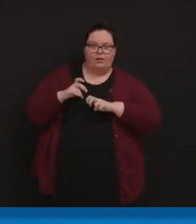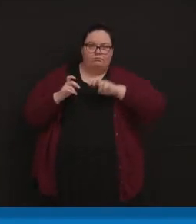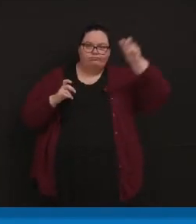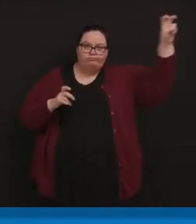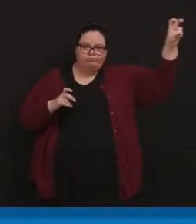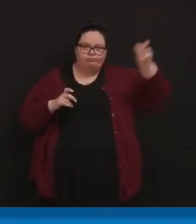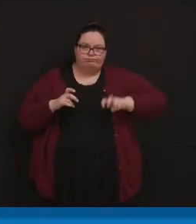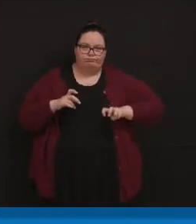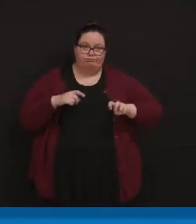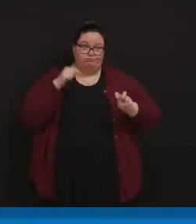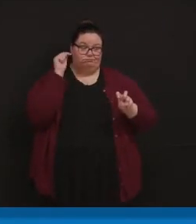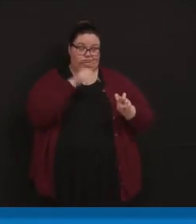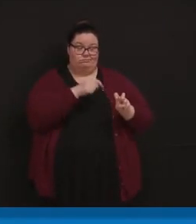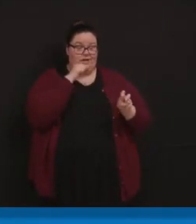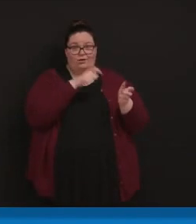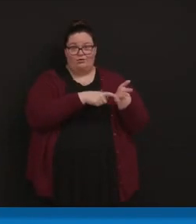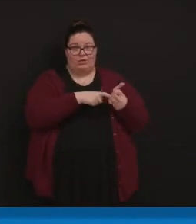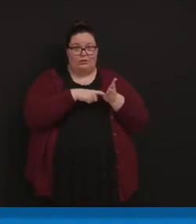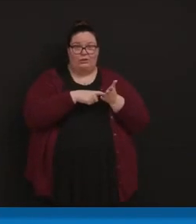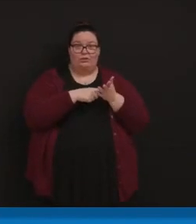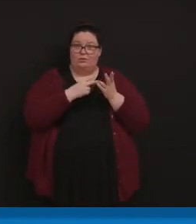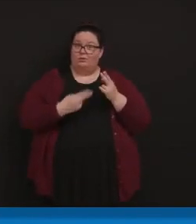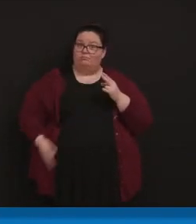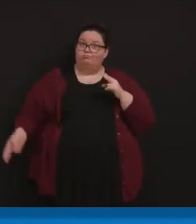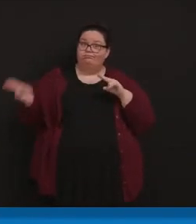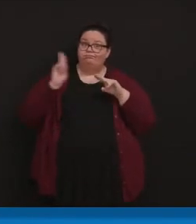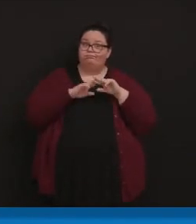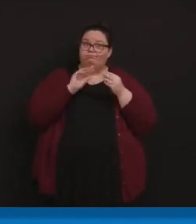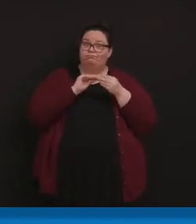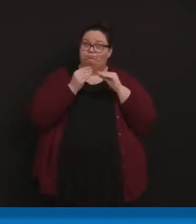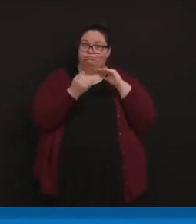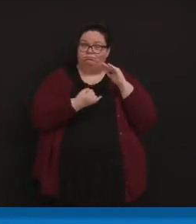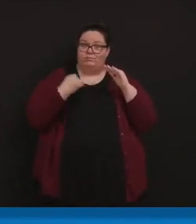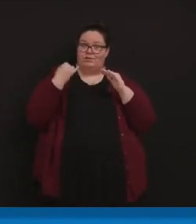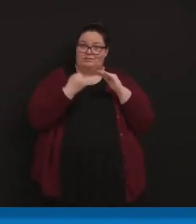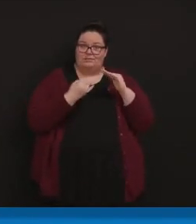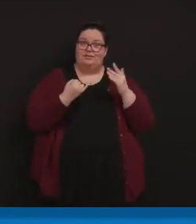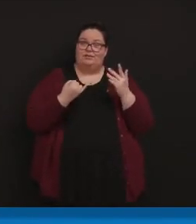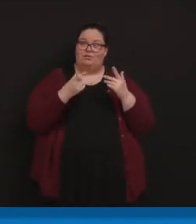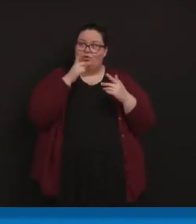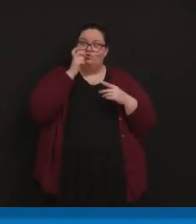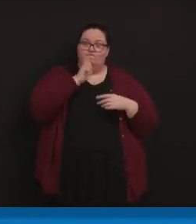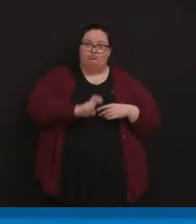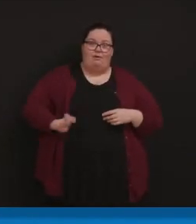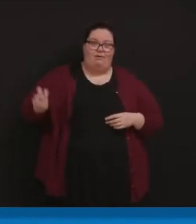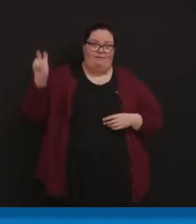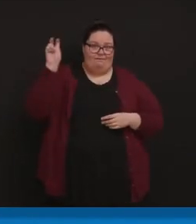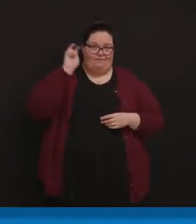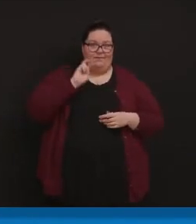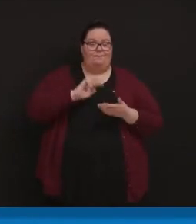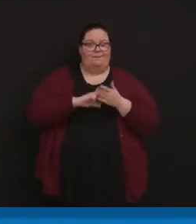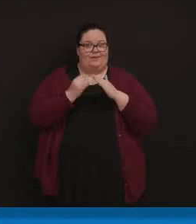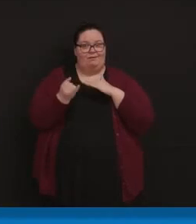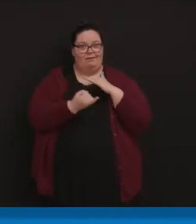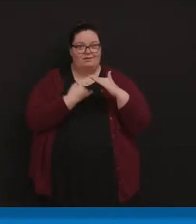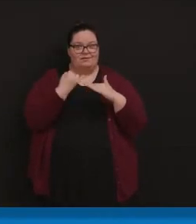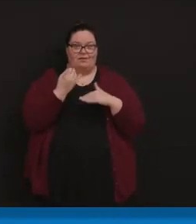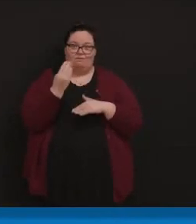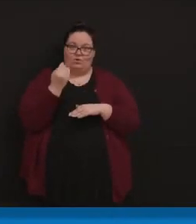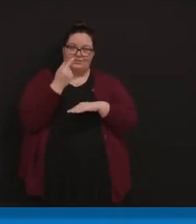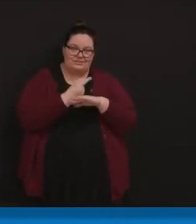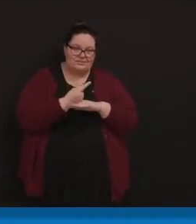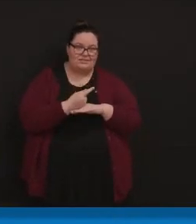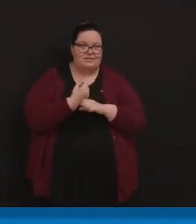a result of non-essential travel. So that was a huge number of people added to our population who traveled and would have needed to self-isolate